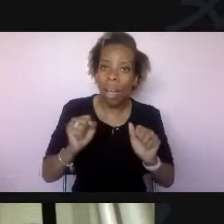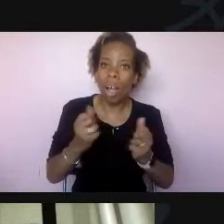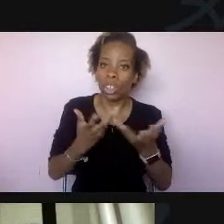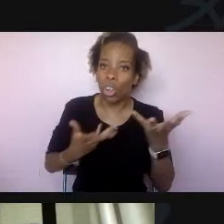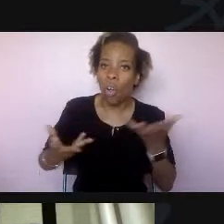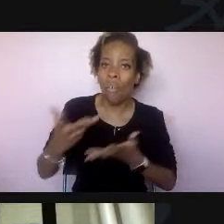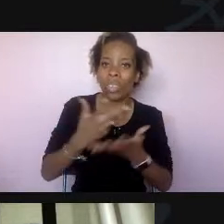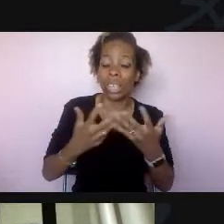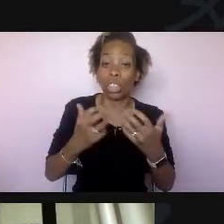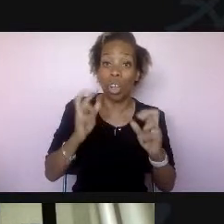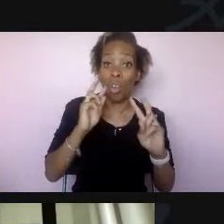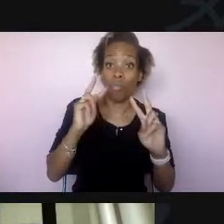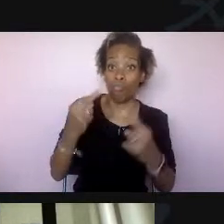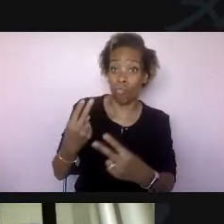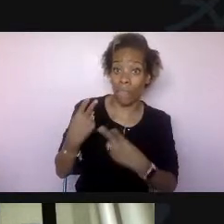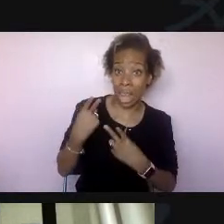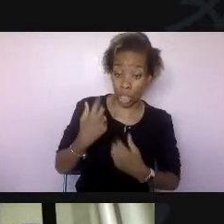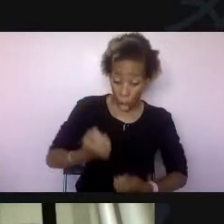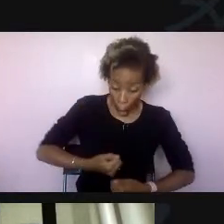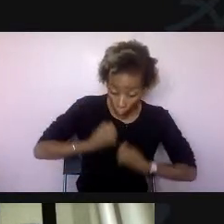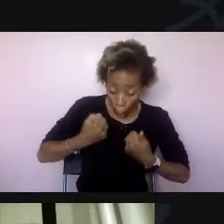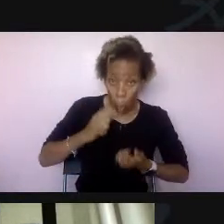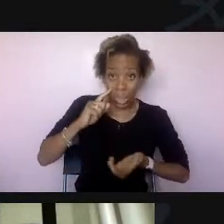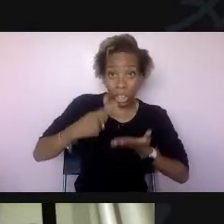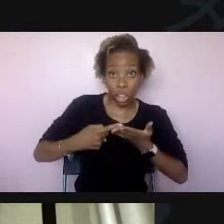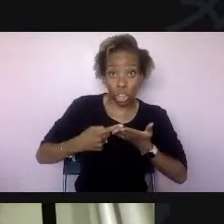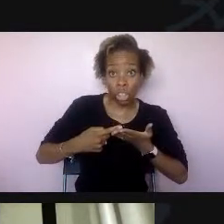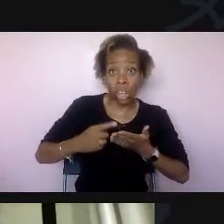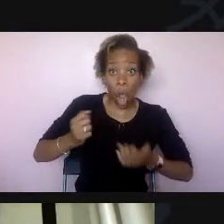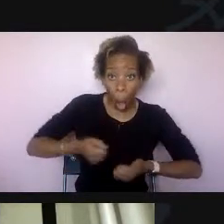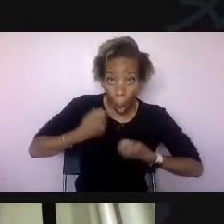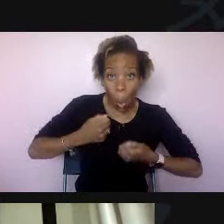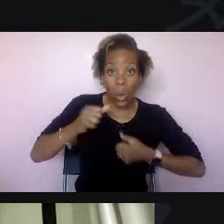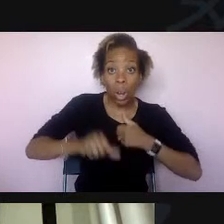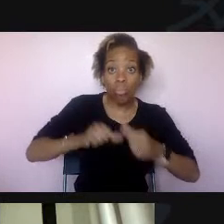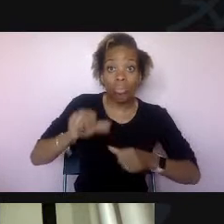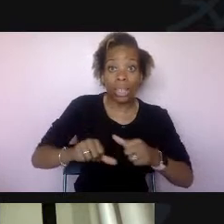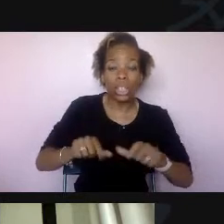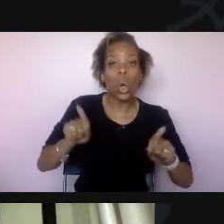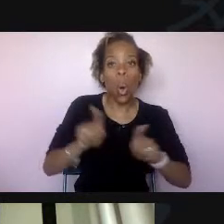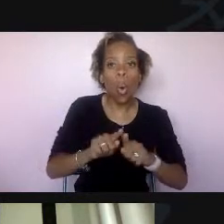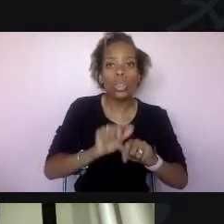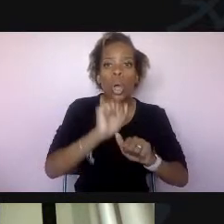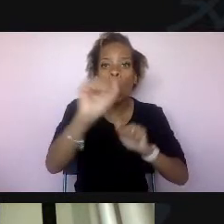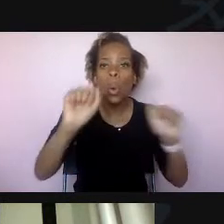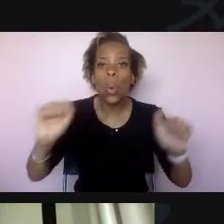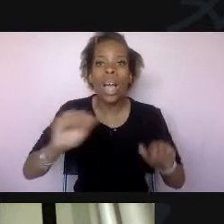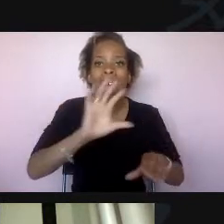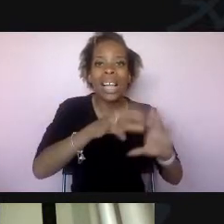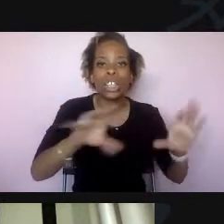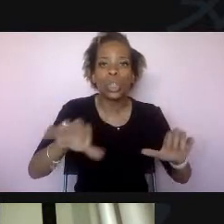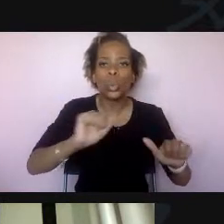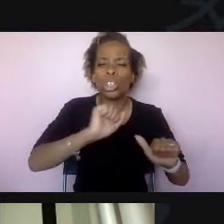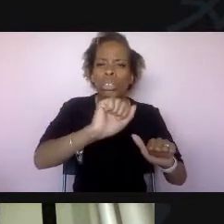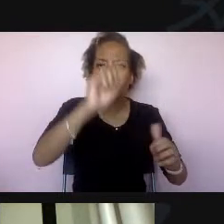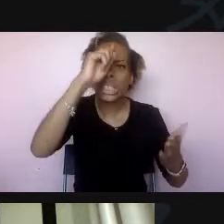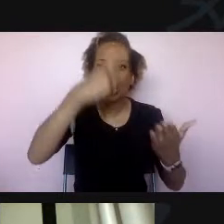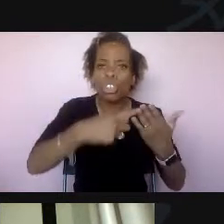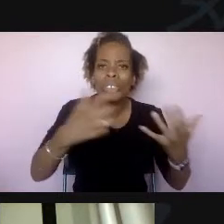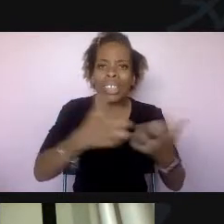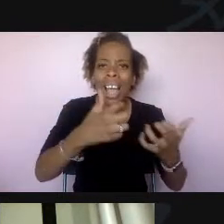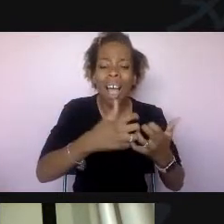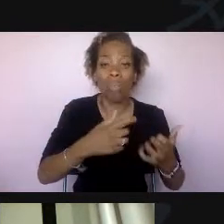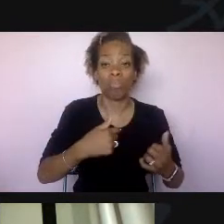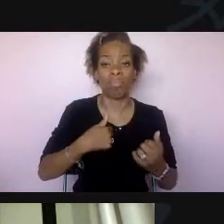only on our own practices but also the practice of our institutions. And so I would definitely check that out. Again, I'll pop the link into the chat box